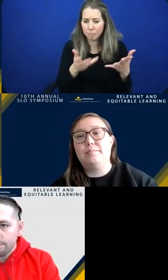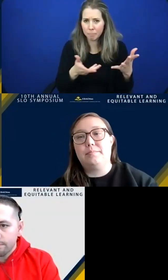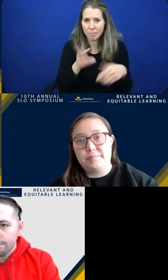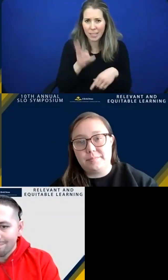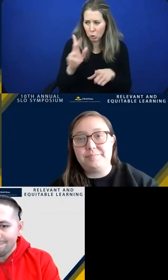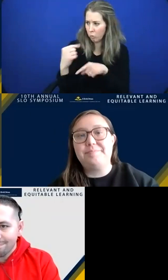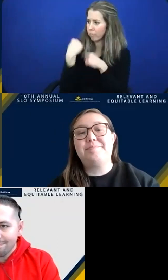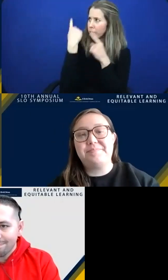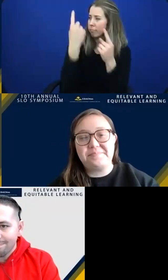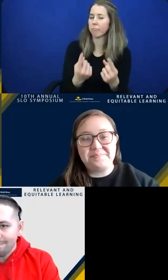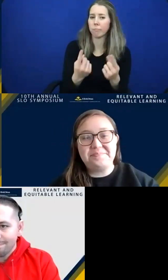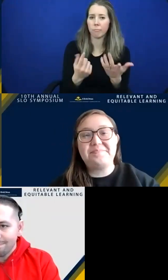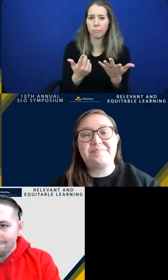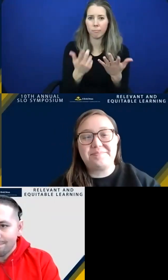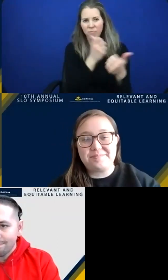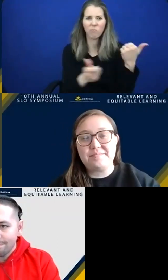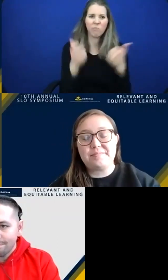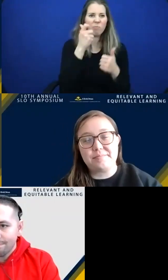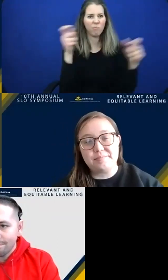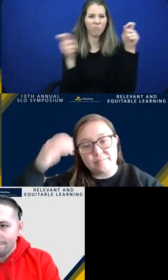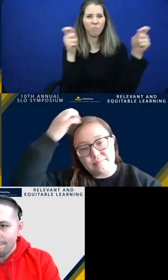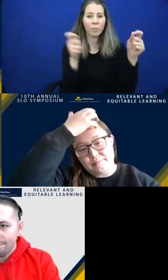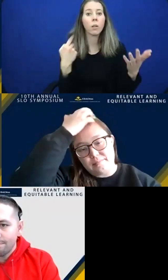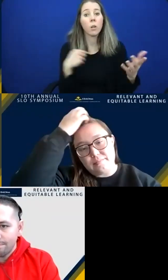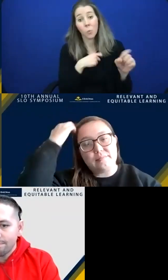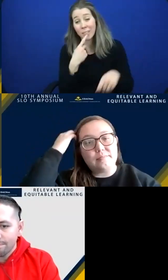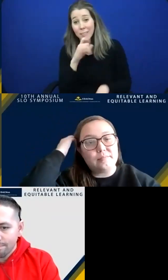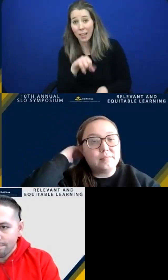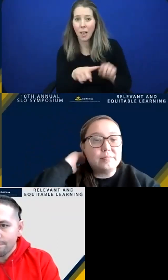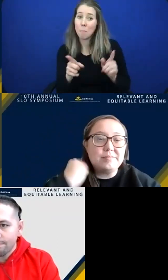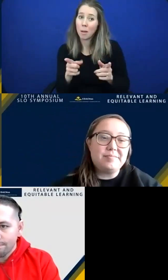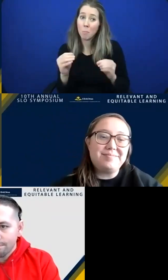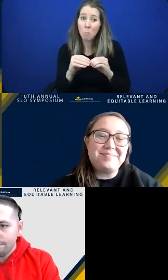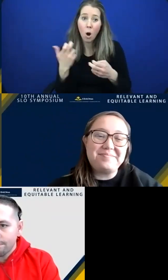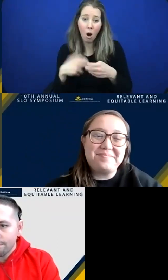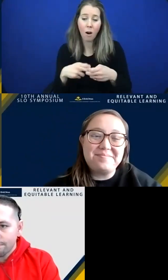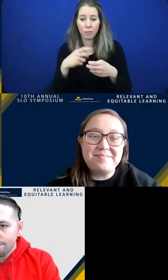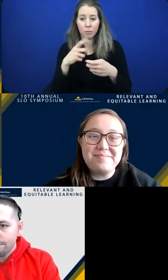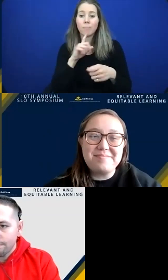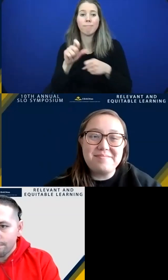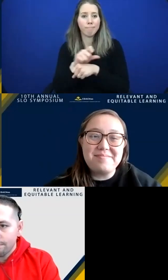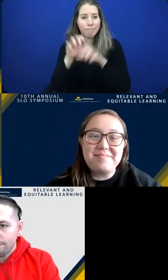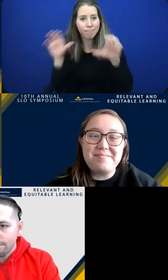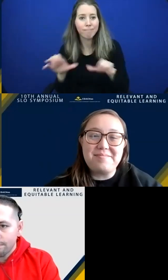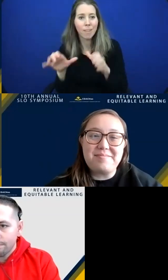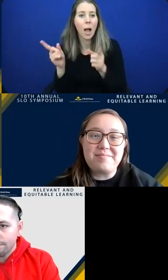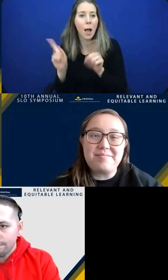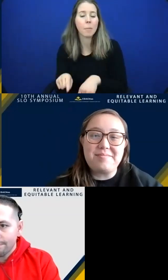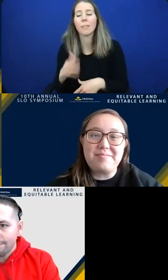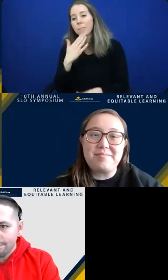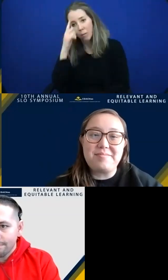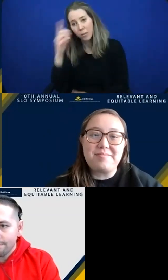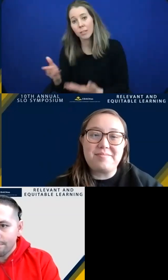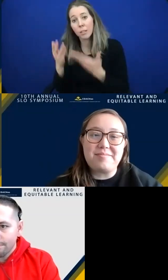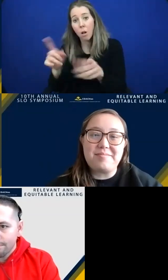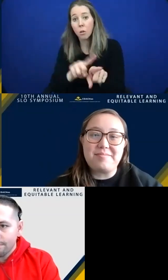historical to higher ed, and it's tough because we can say it, but it's hard to make it happen. So thank you so much for those suggestions. And yeah, I hope that,